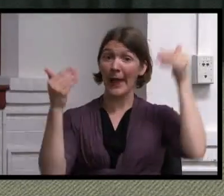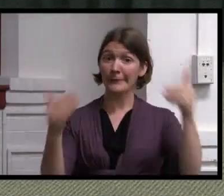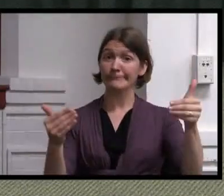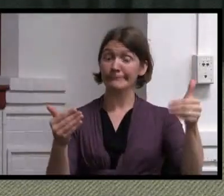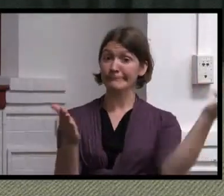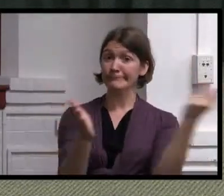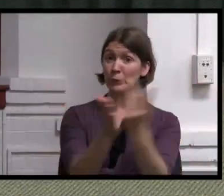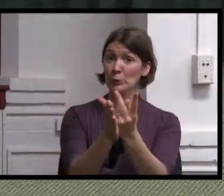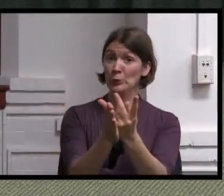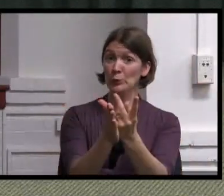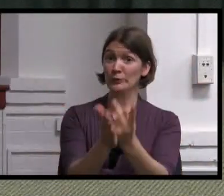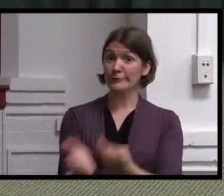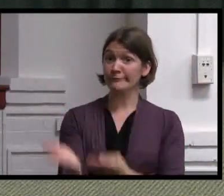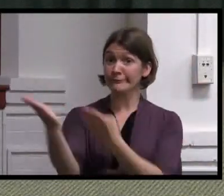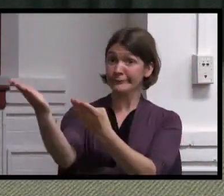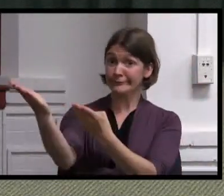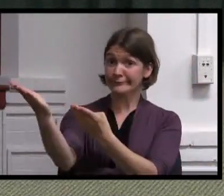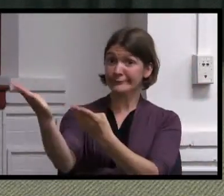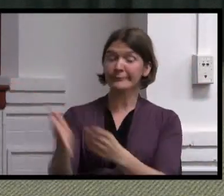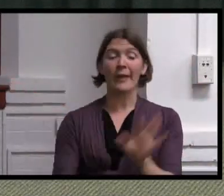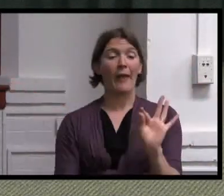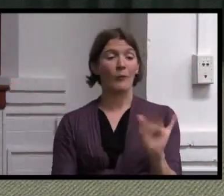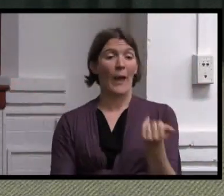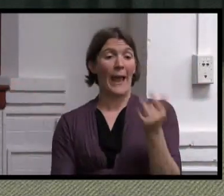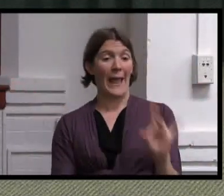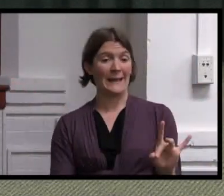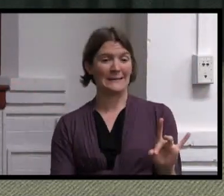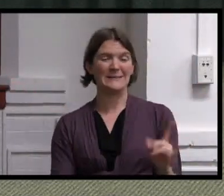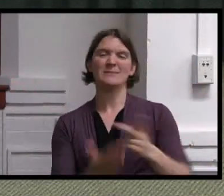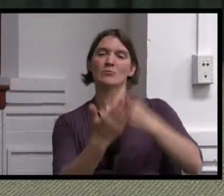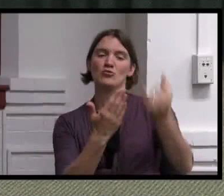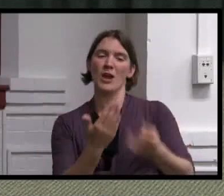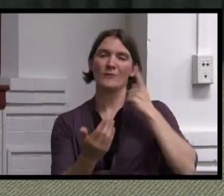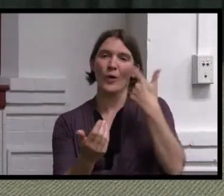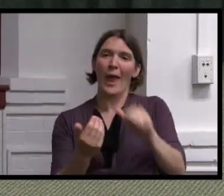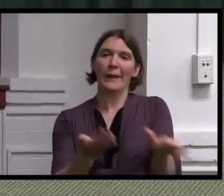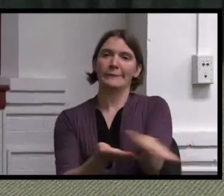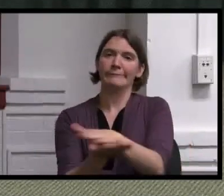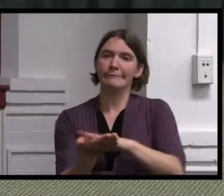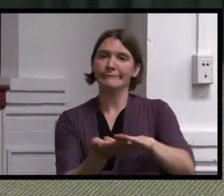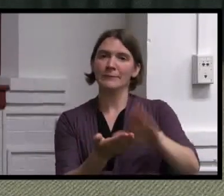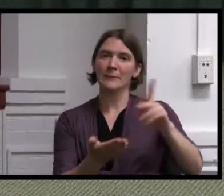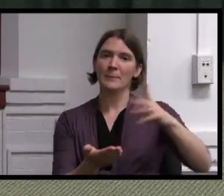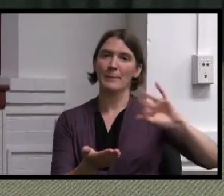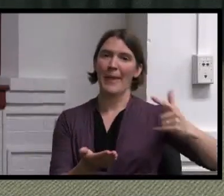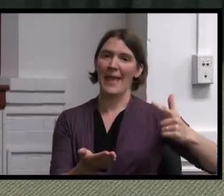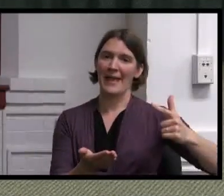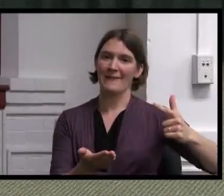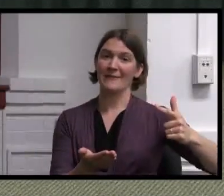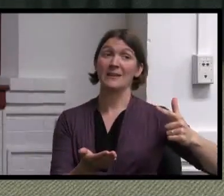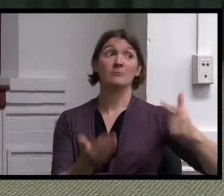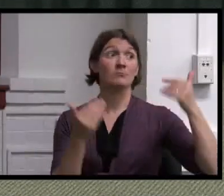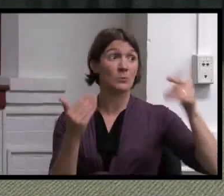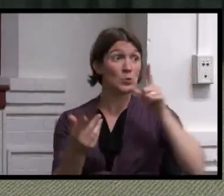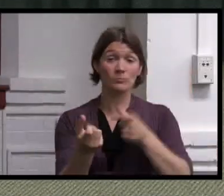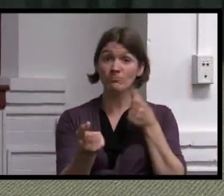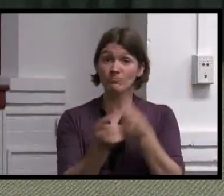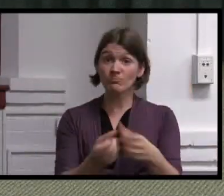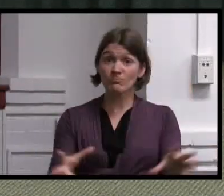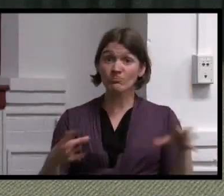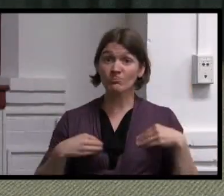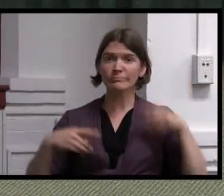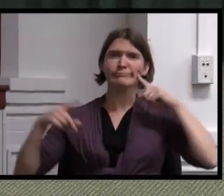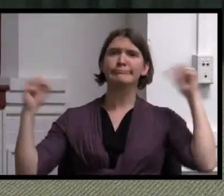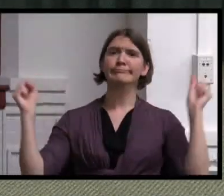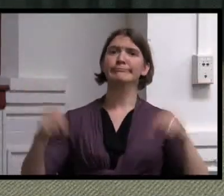$146,178.50. We have a motion to award the FY18 capital paving project to Mitchell Sand and Gravel. All those in favor, please say